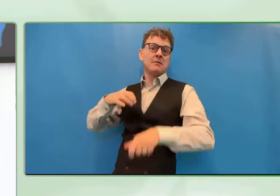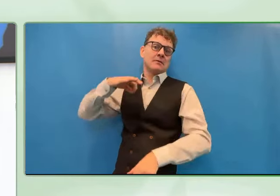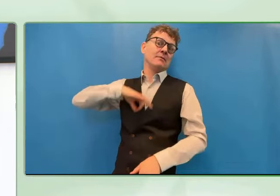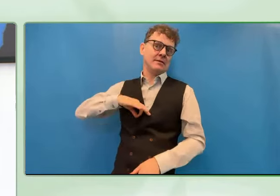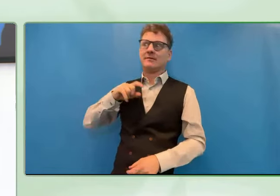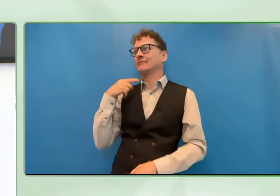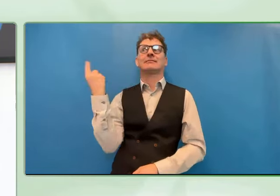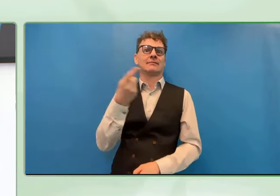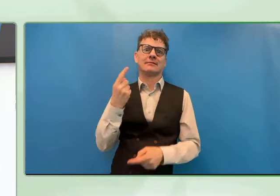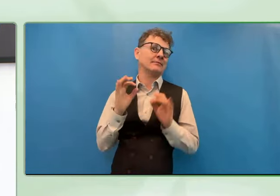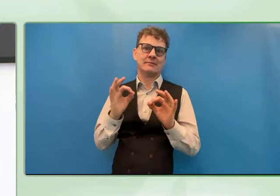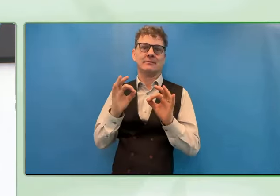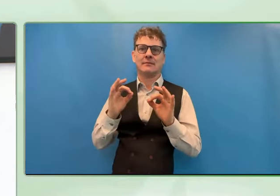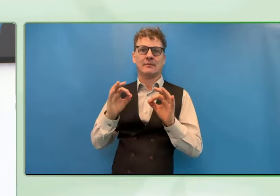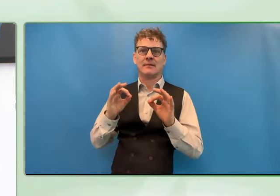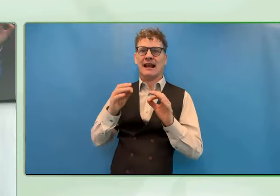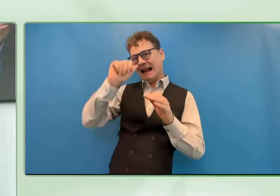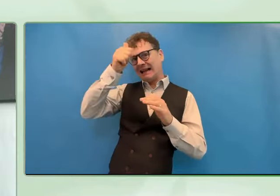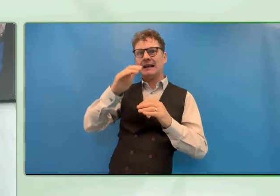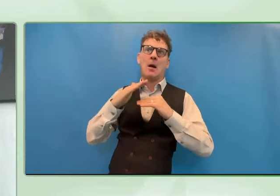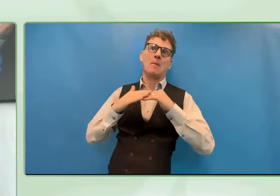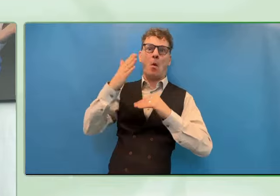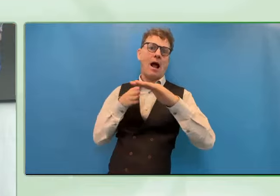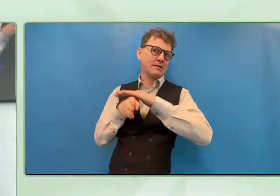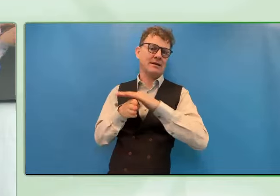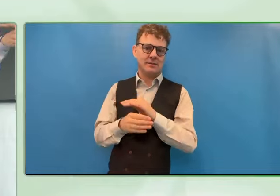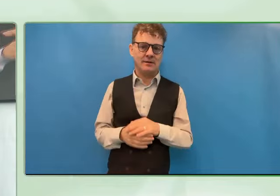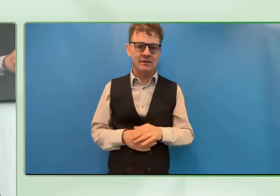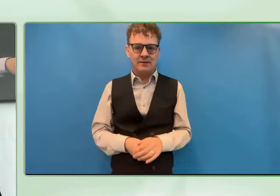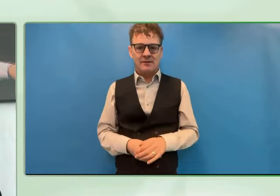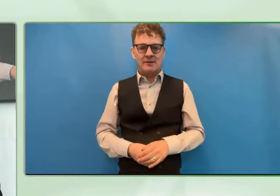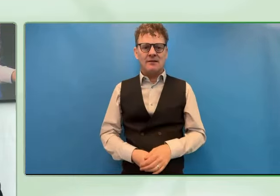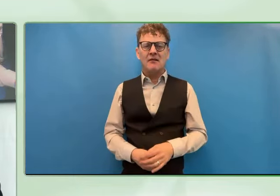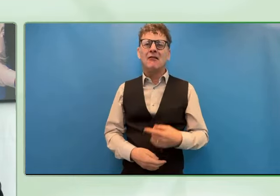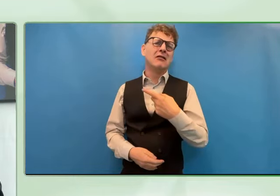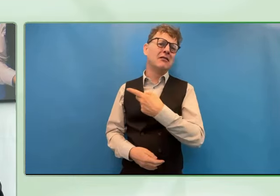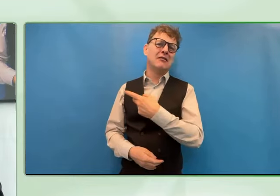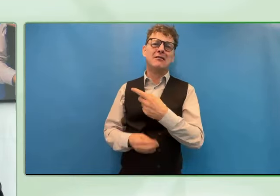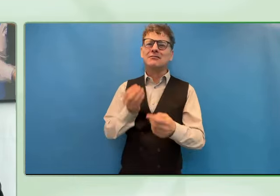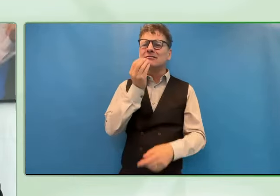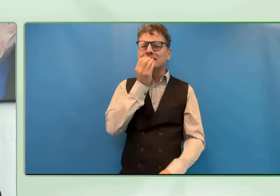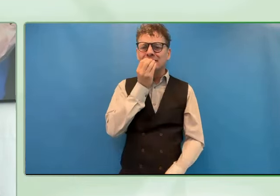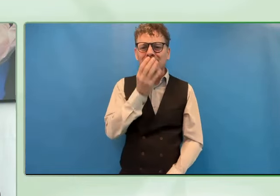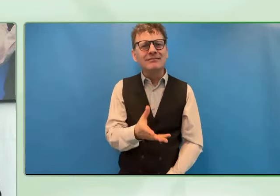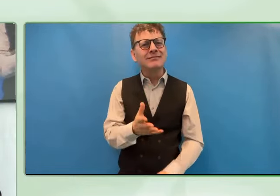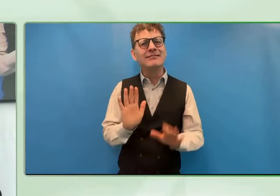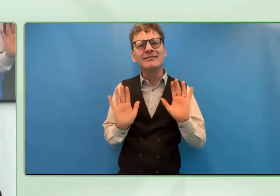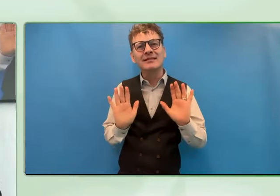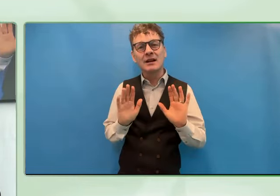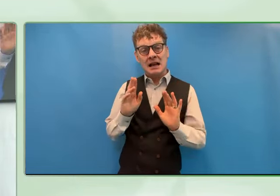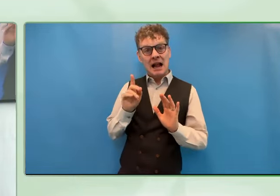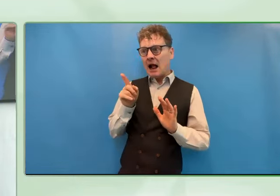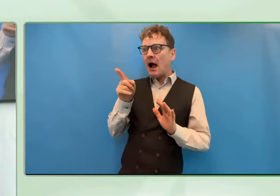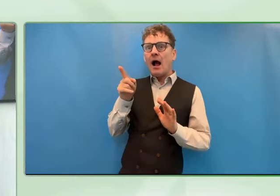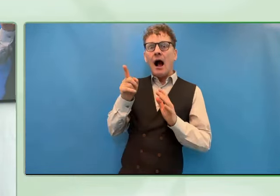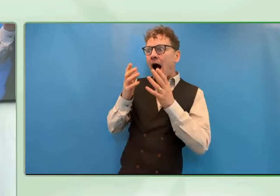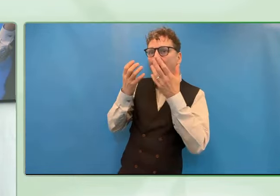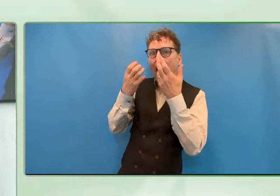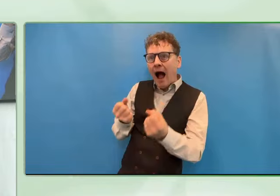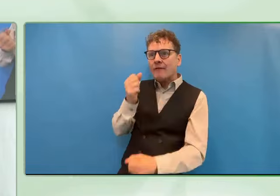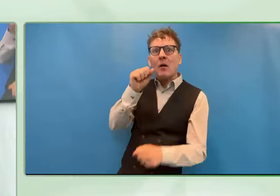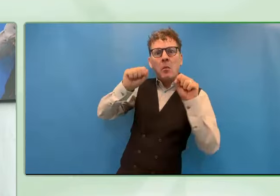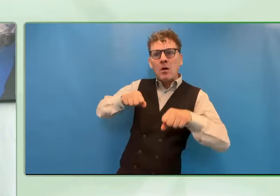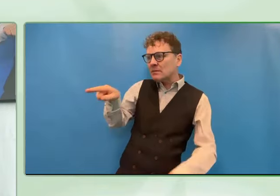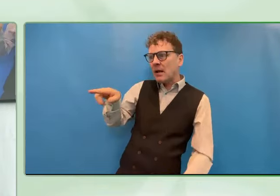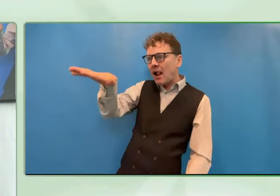accessible. So that's the model that we're working on. I mean, this is so brilliant because you saw that niche, you saw the finances, right? You already